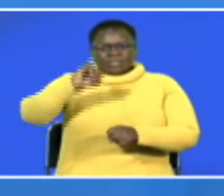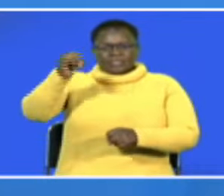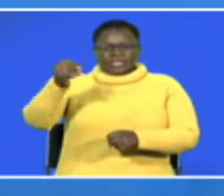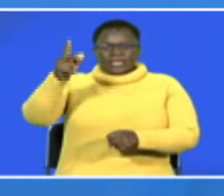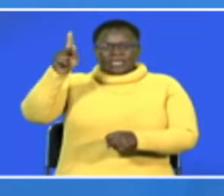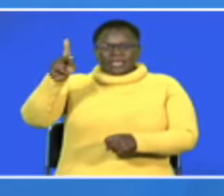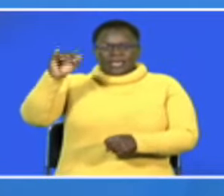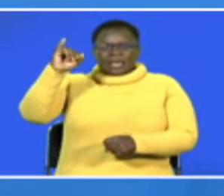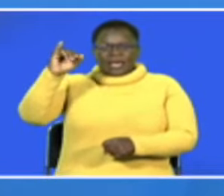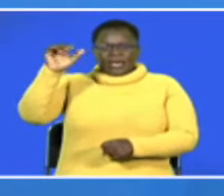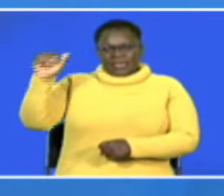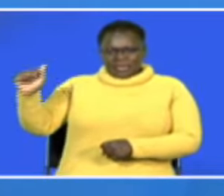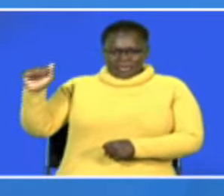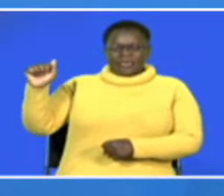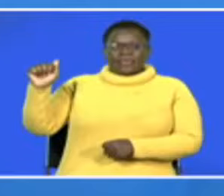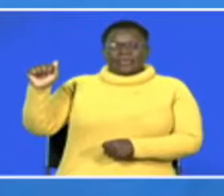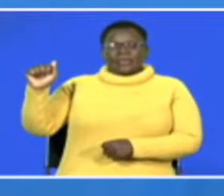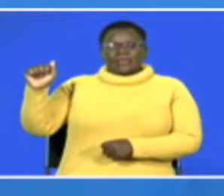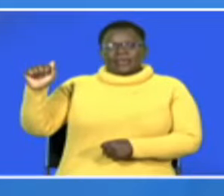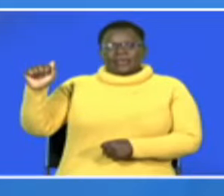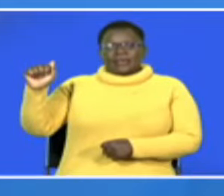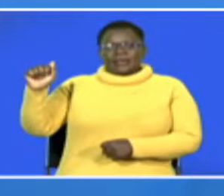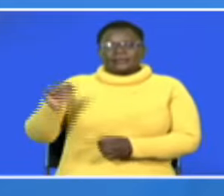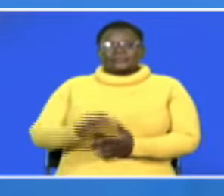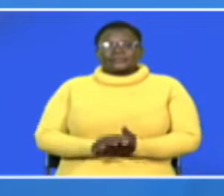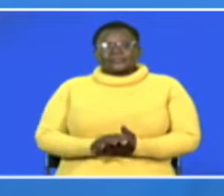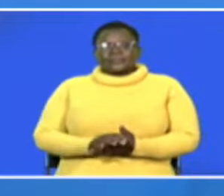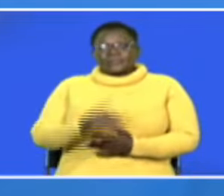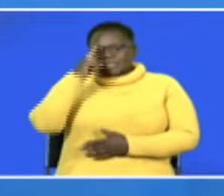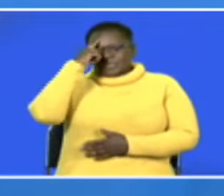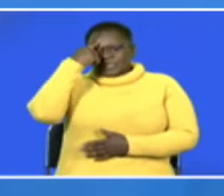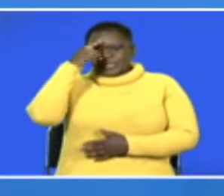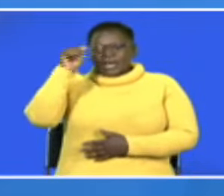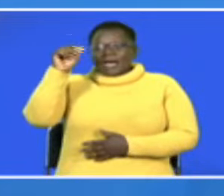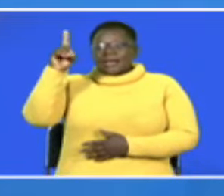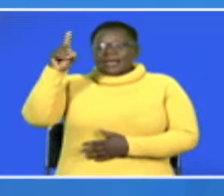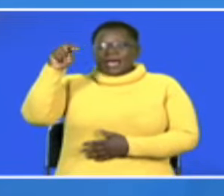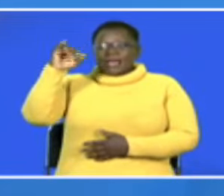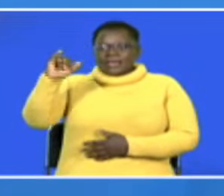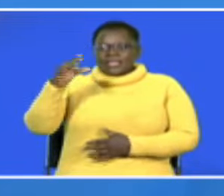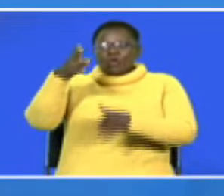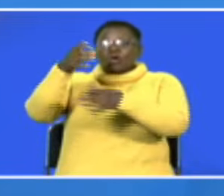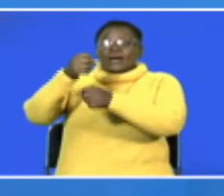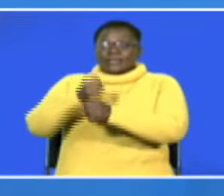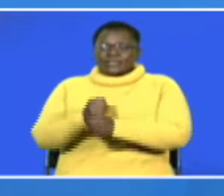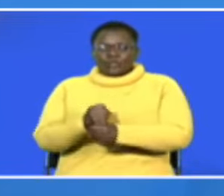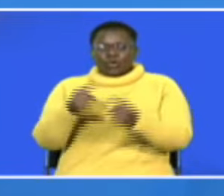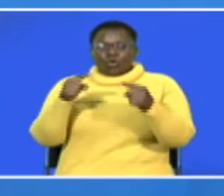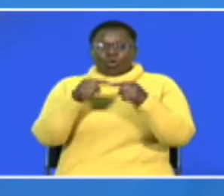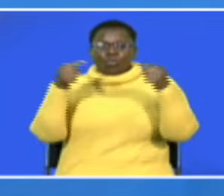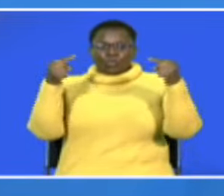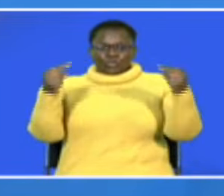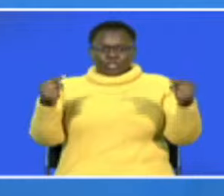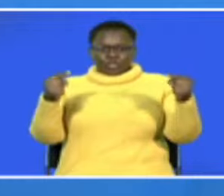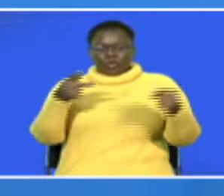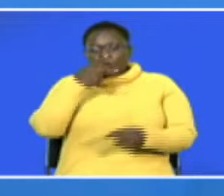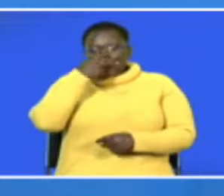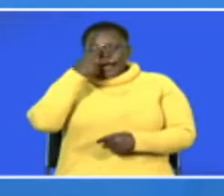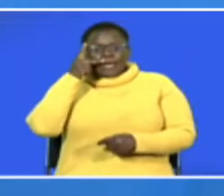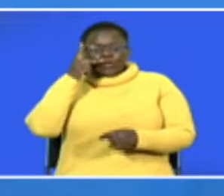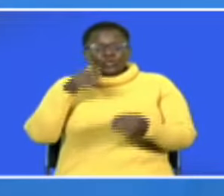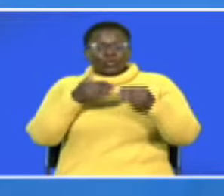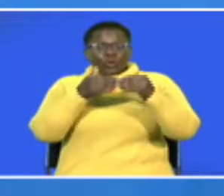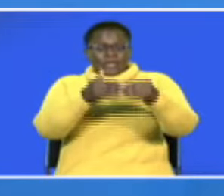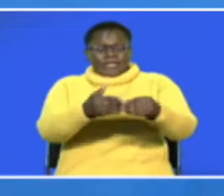largest international airport, JKIA, by India's Adani Airports Holdings. The opposition, led by Wiper